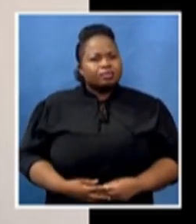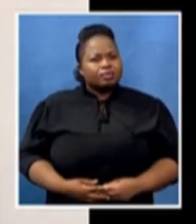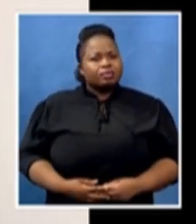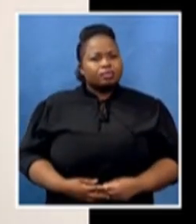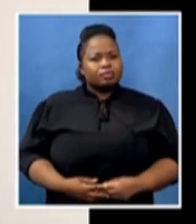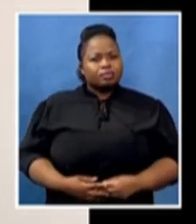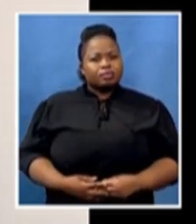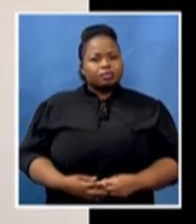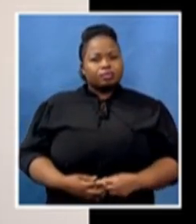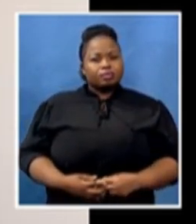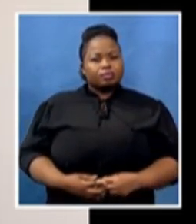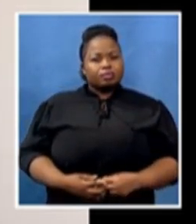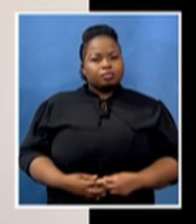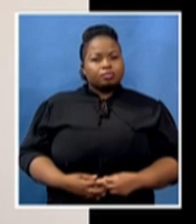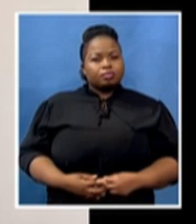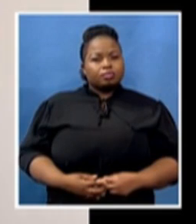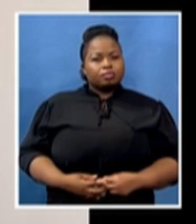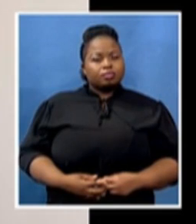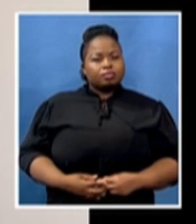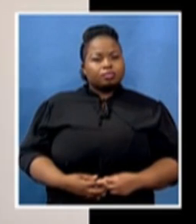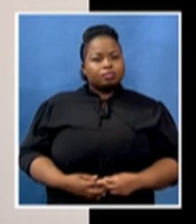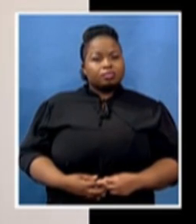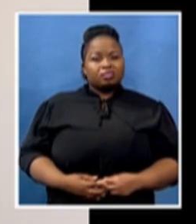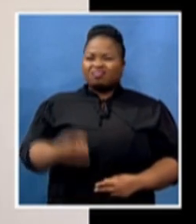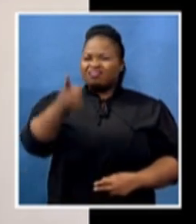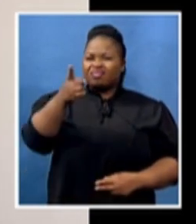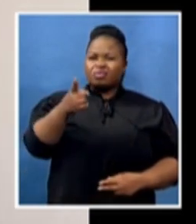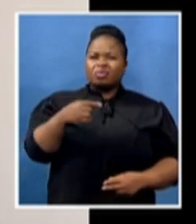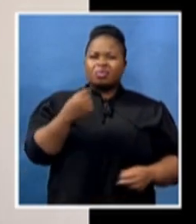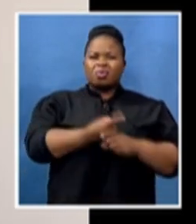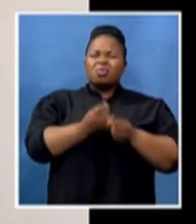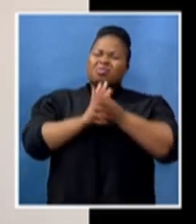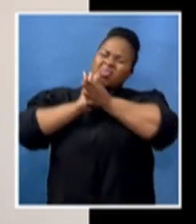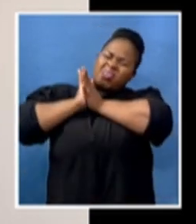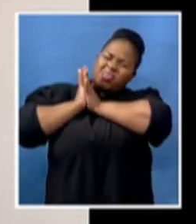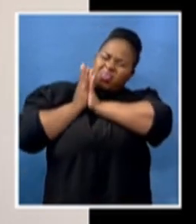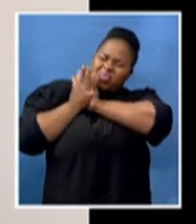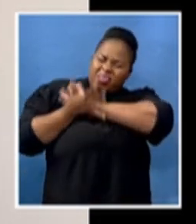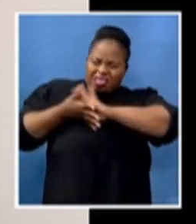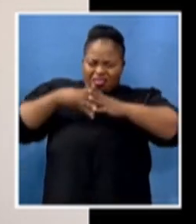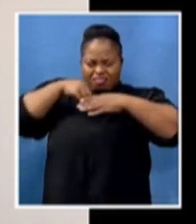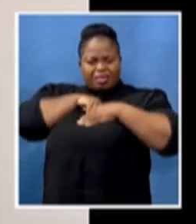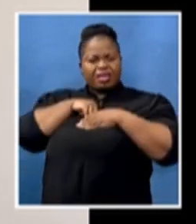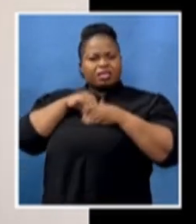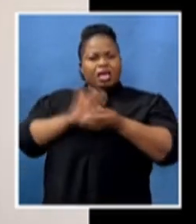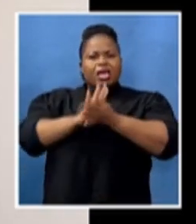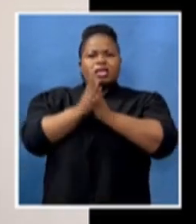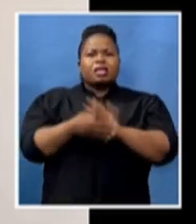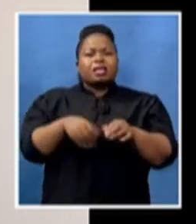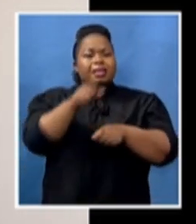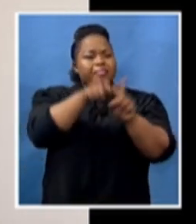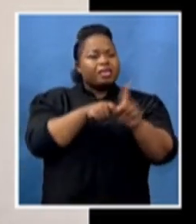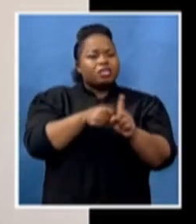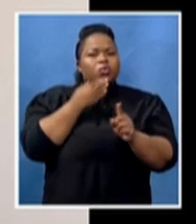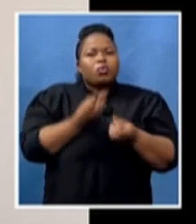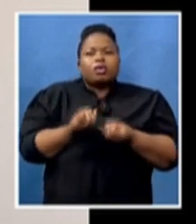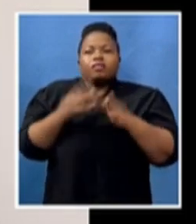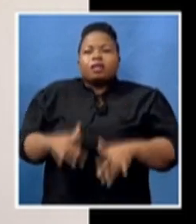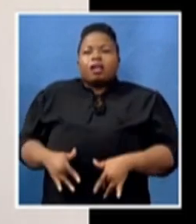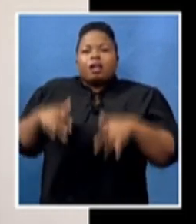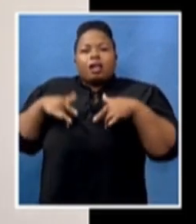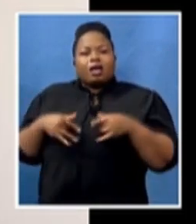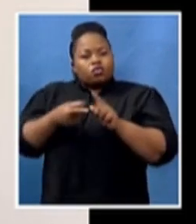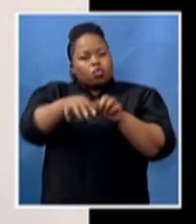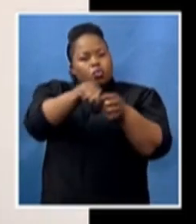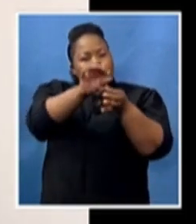Are you so damaged that you tear apart the one that gives life, so hurt that you refuse